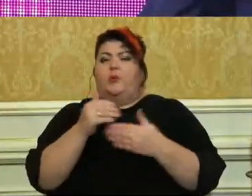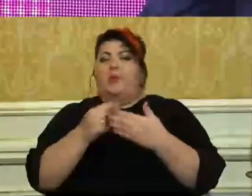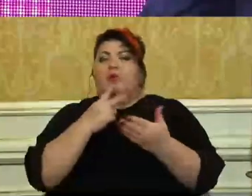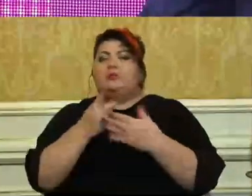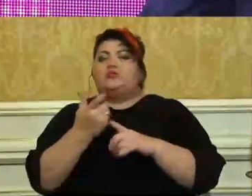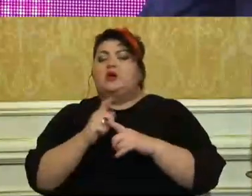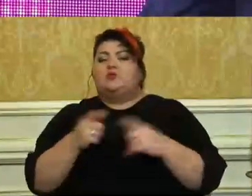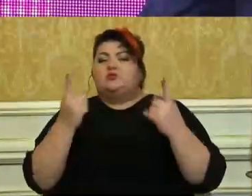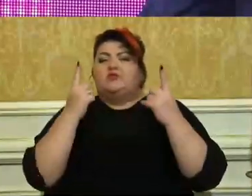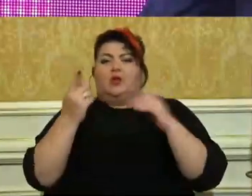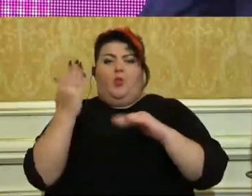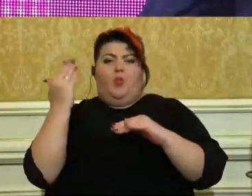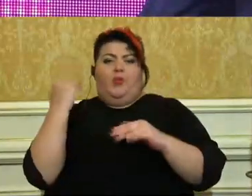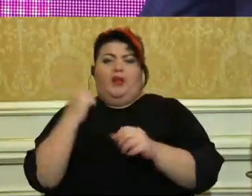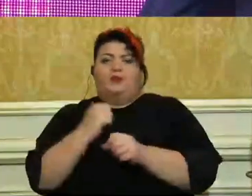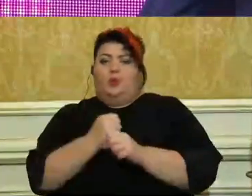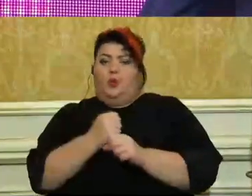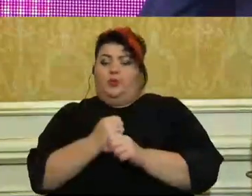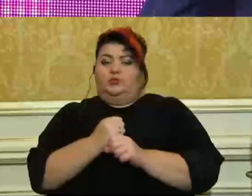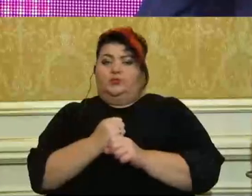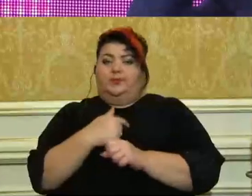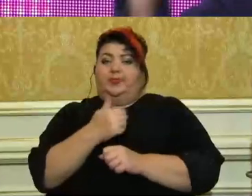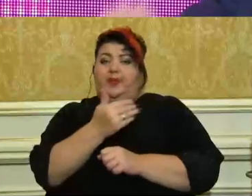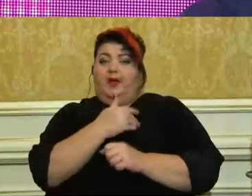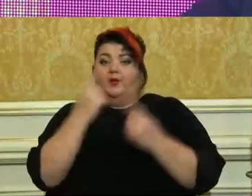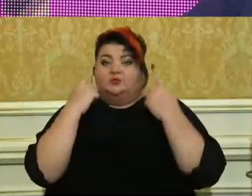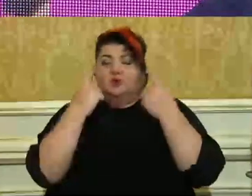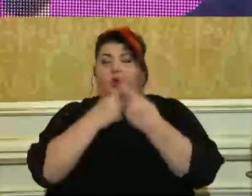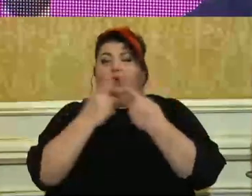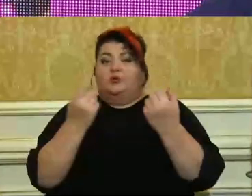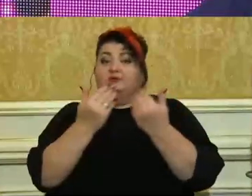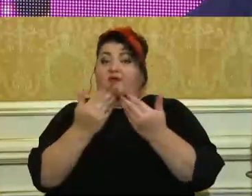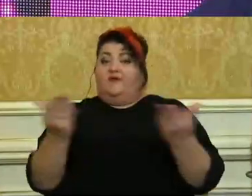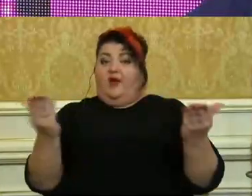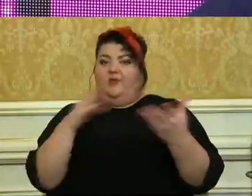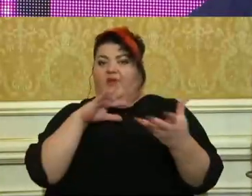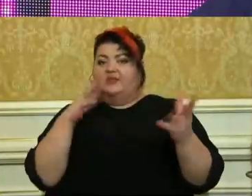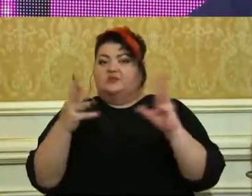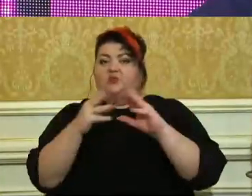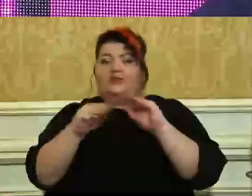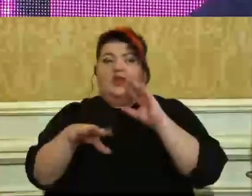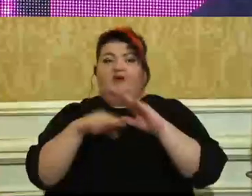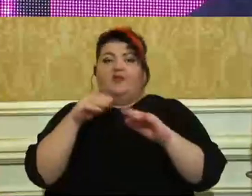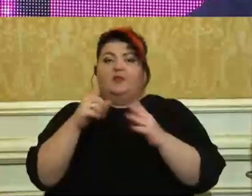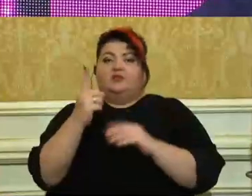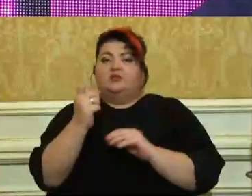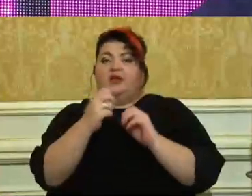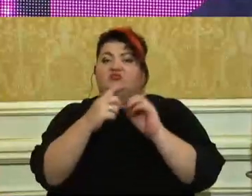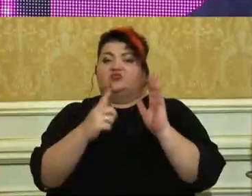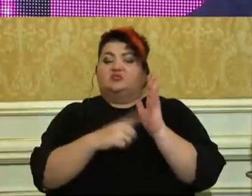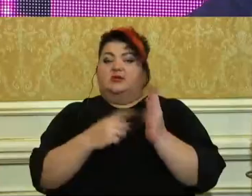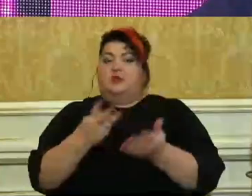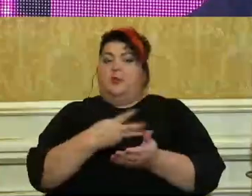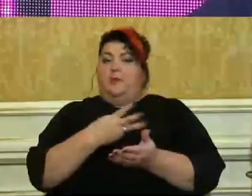just experienced with work and the work with the foreign universities. No one like to say the results